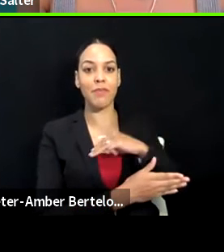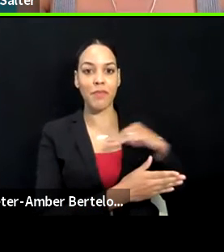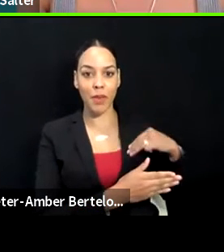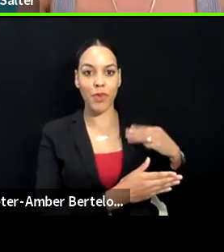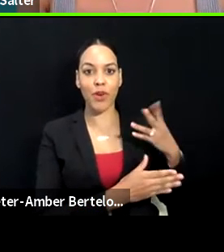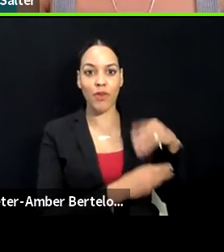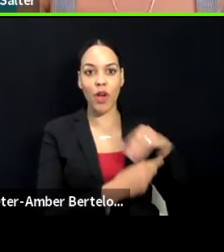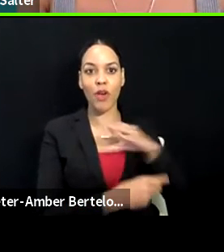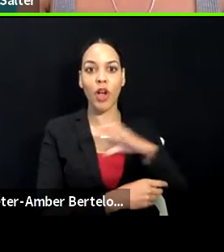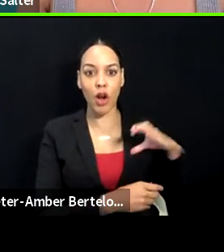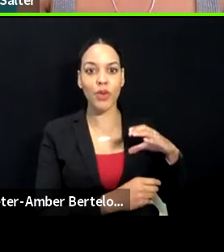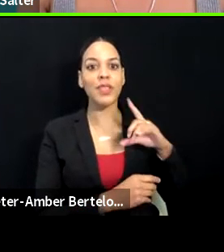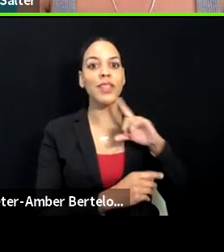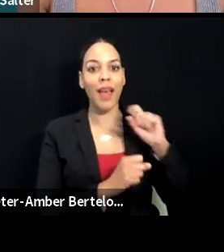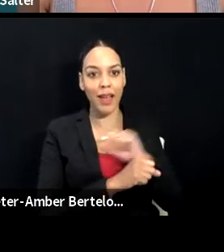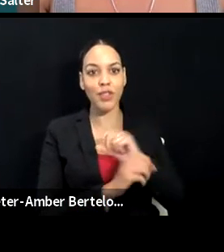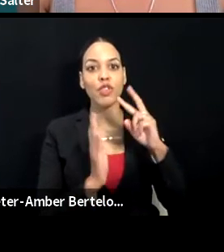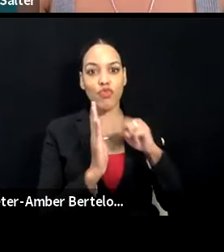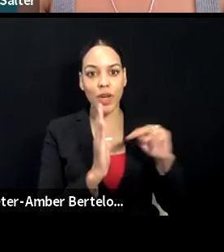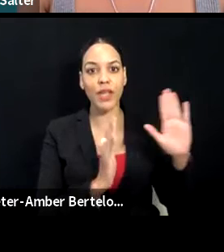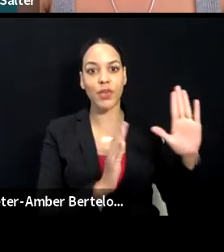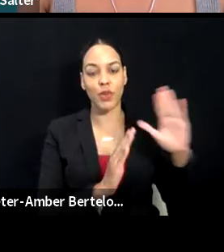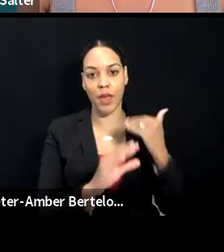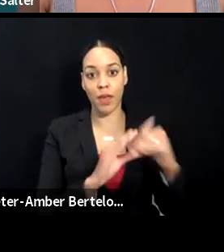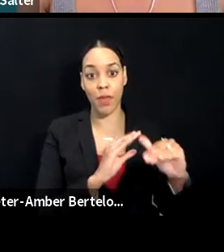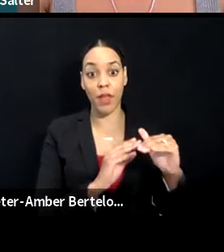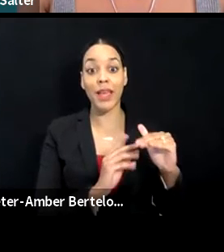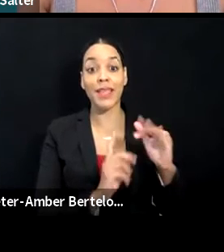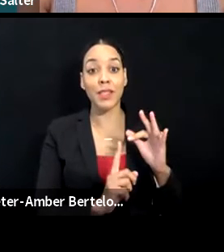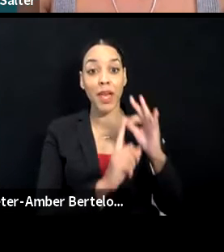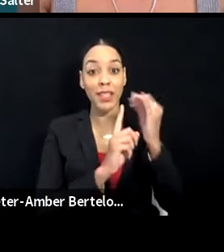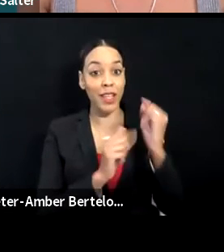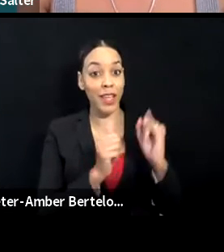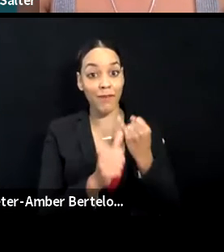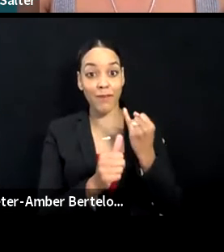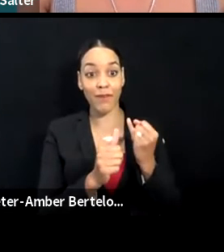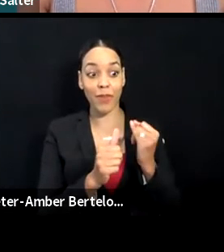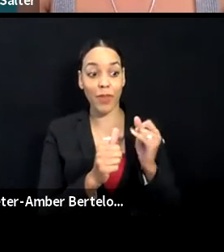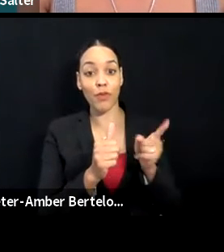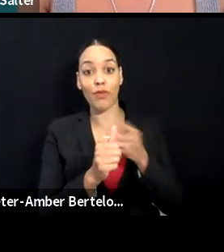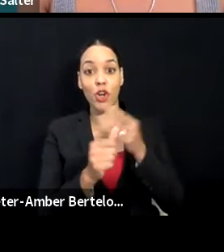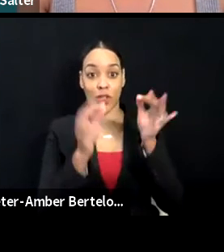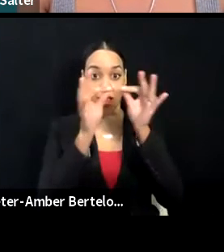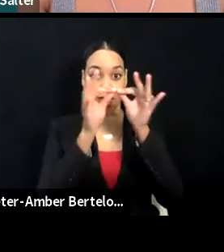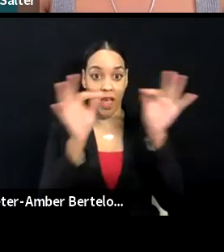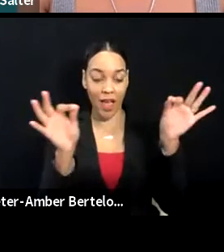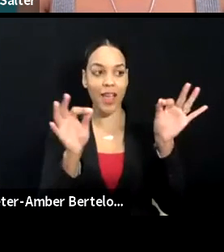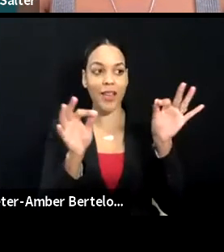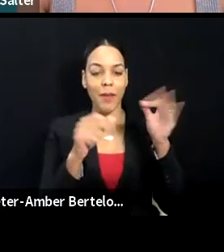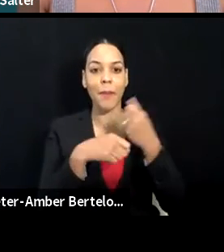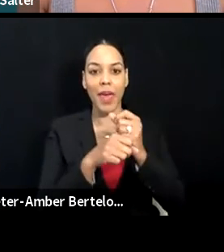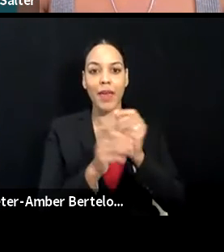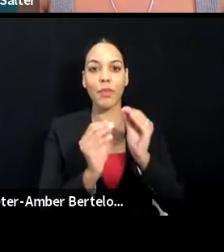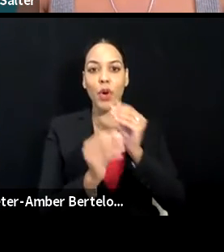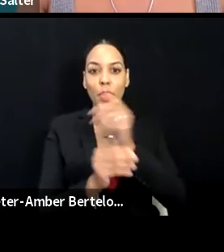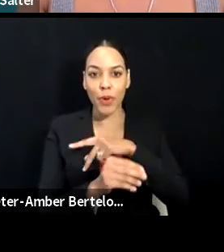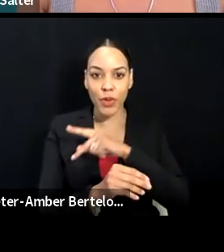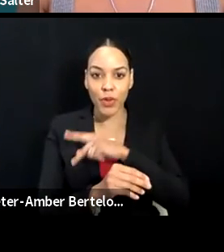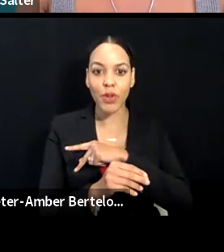your email, especially if you personalize the first line. I send action alerts with links to a